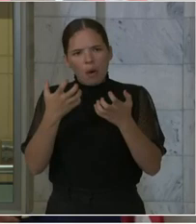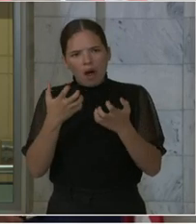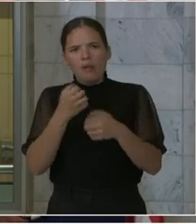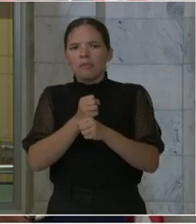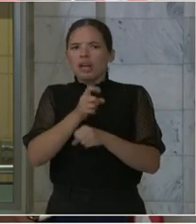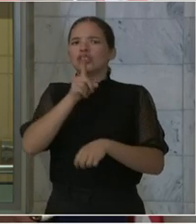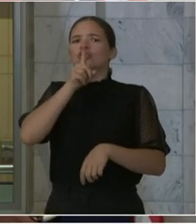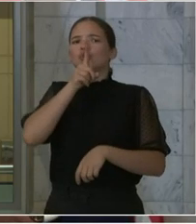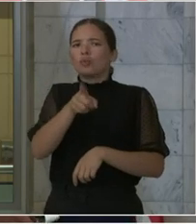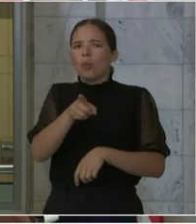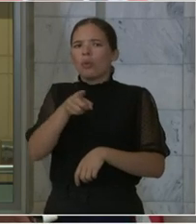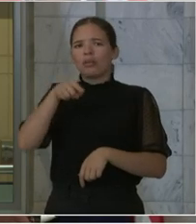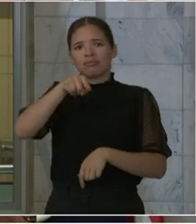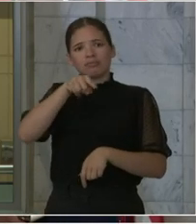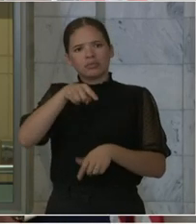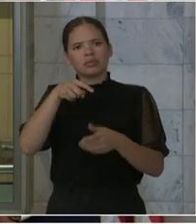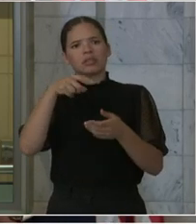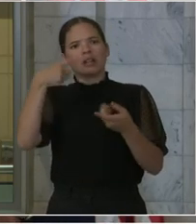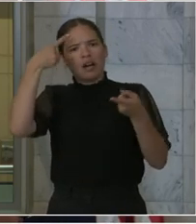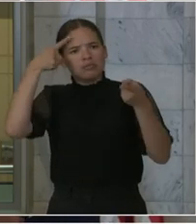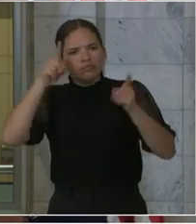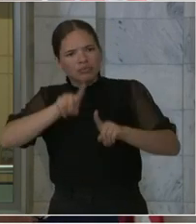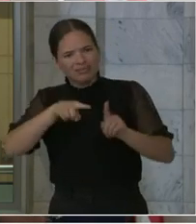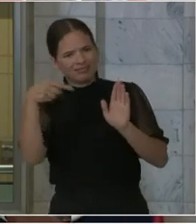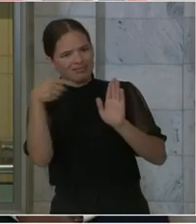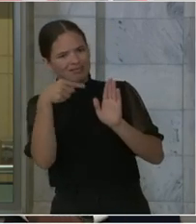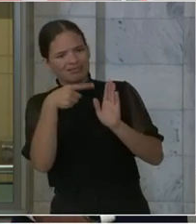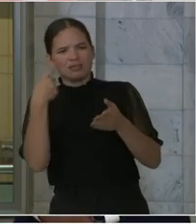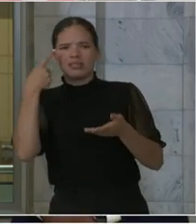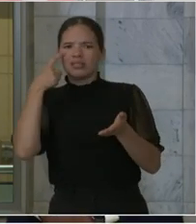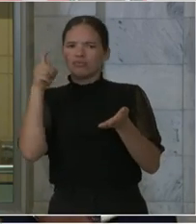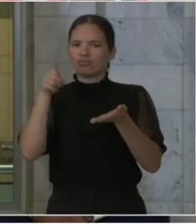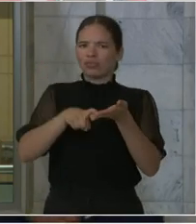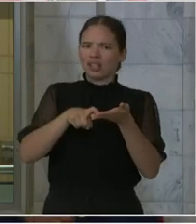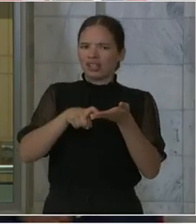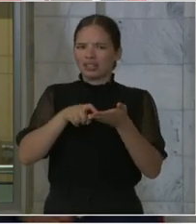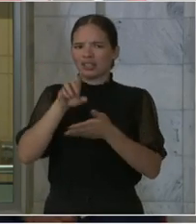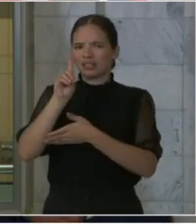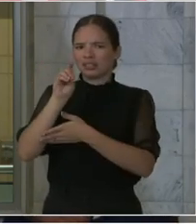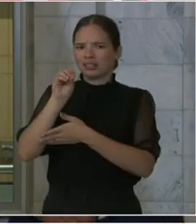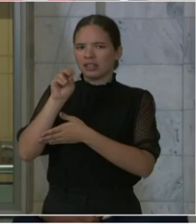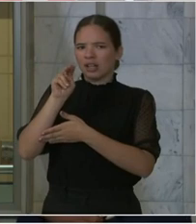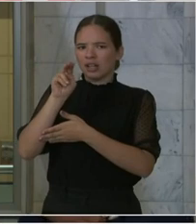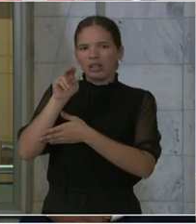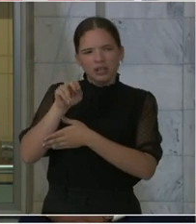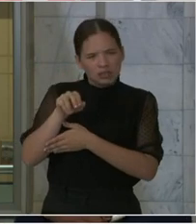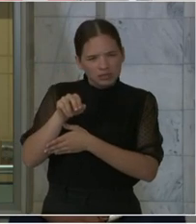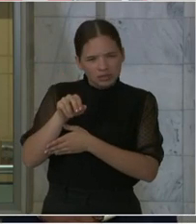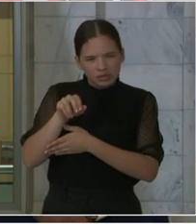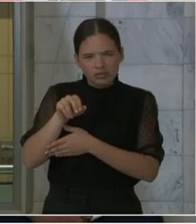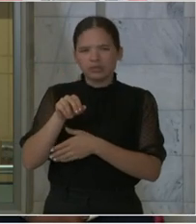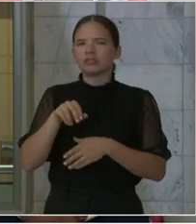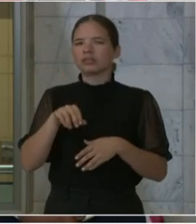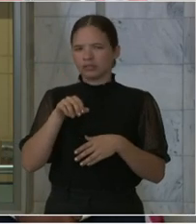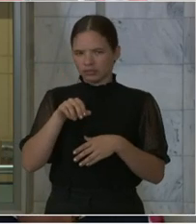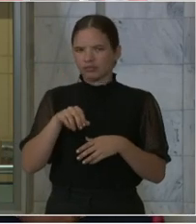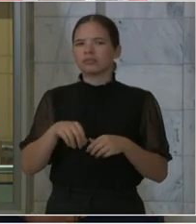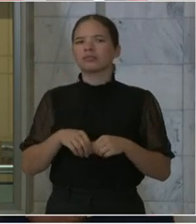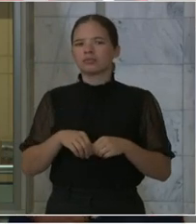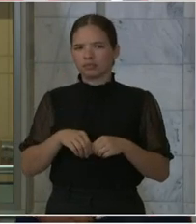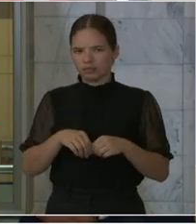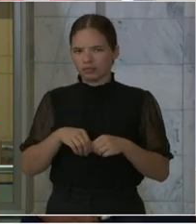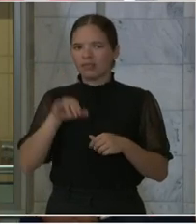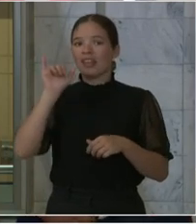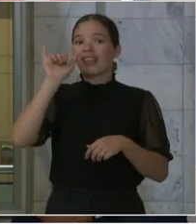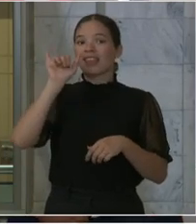City Administrator, Kevin Donahue, the Assistant City Administrator, Lindsay Parker, as well, who are in the audience, and I